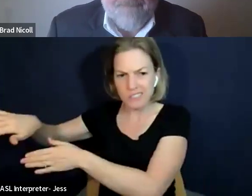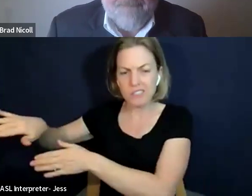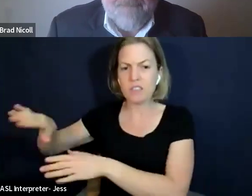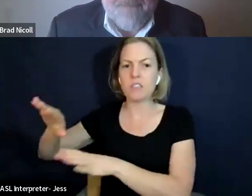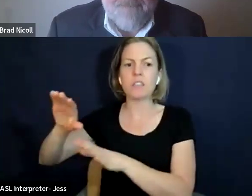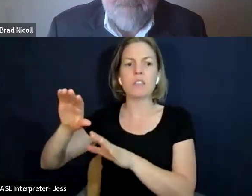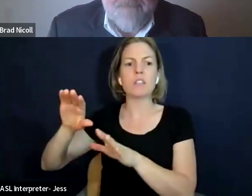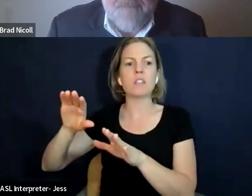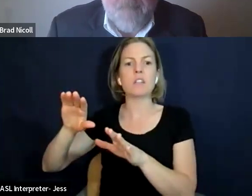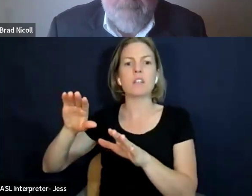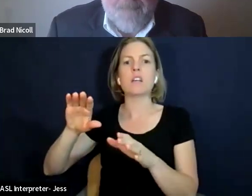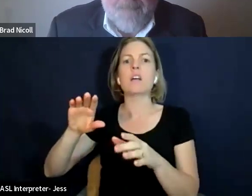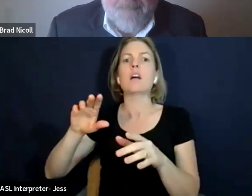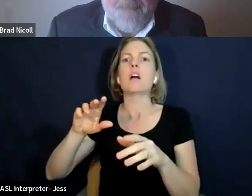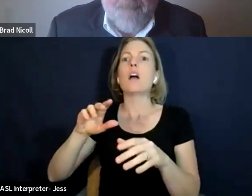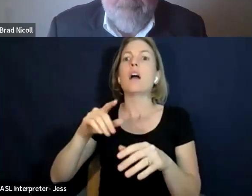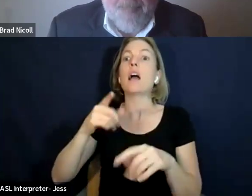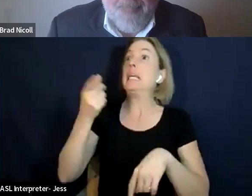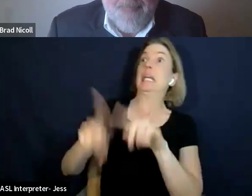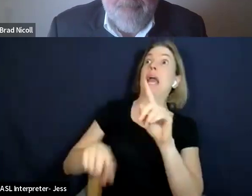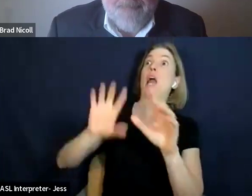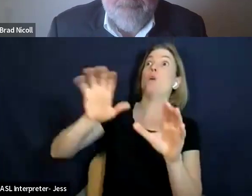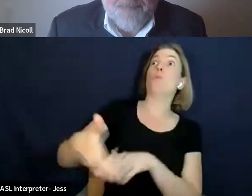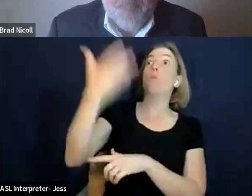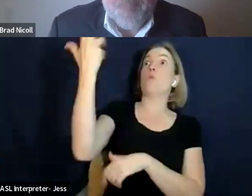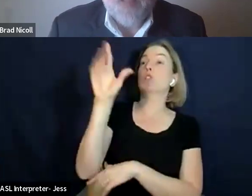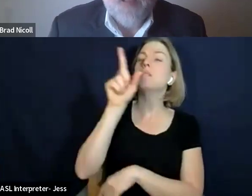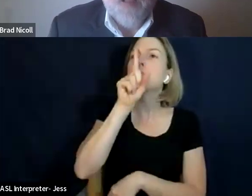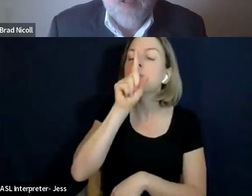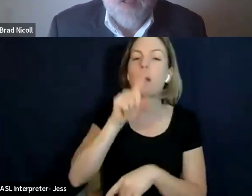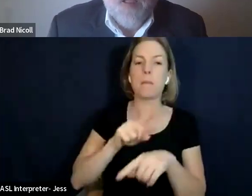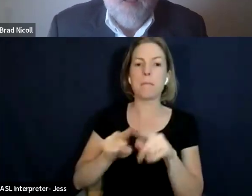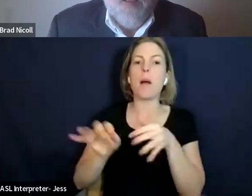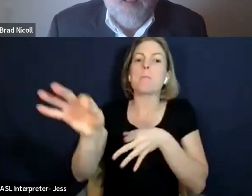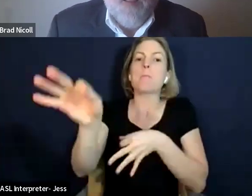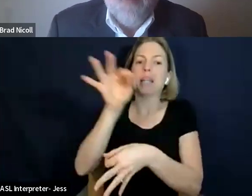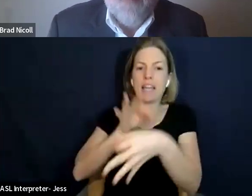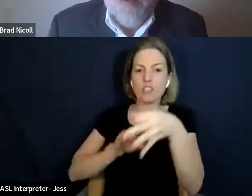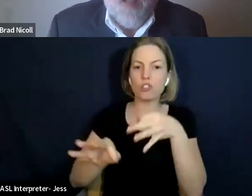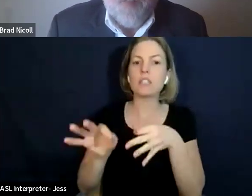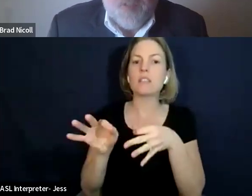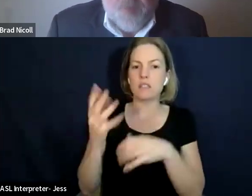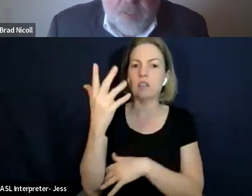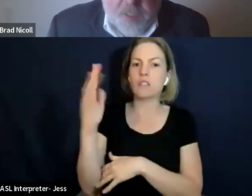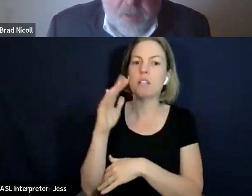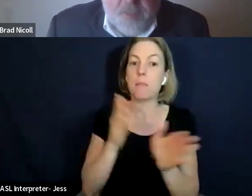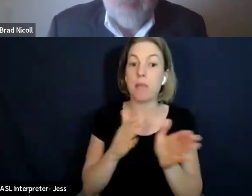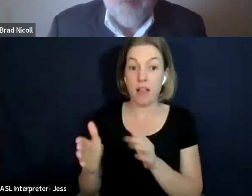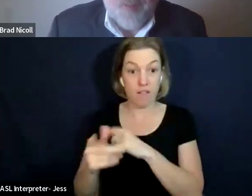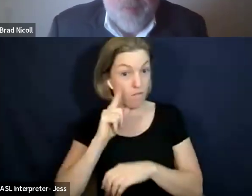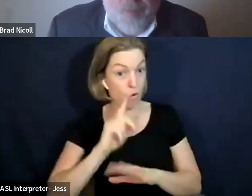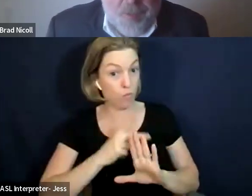the removal of trees, but coming up with a mitigation plan. That's all. As far as the project